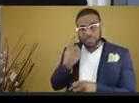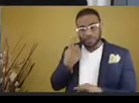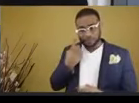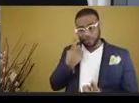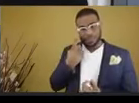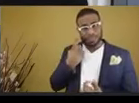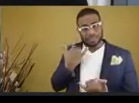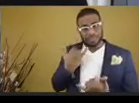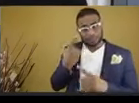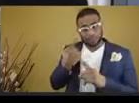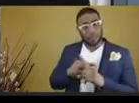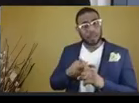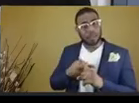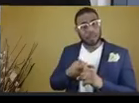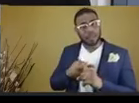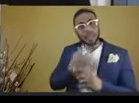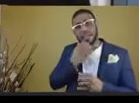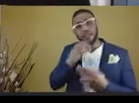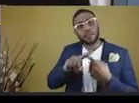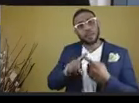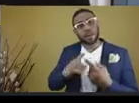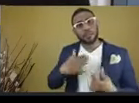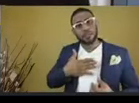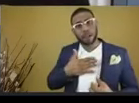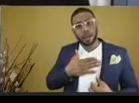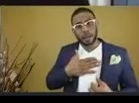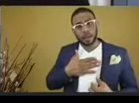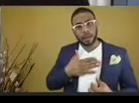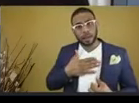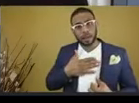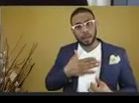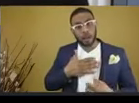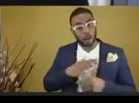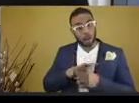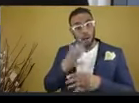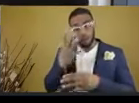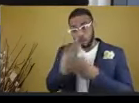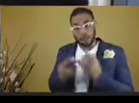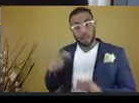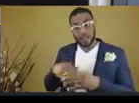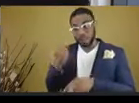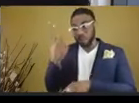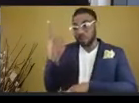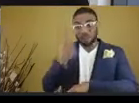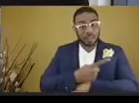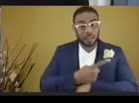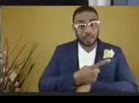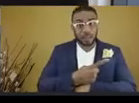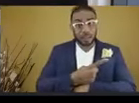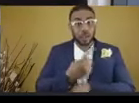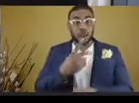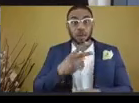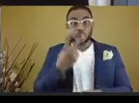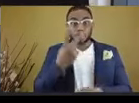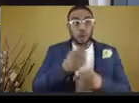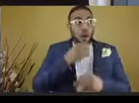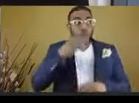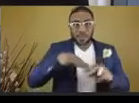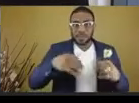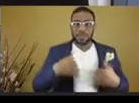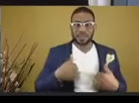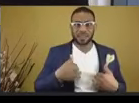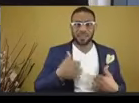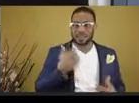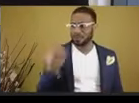this month. A dear friend of mine, COVID took him out in 12 days. He's two years older than I am.